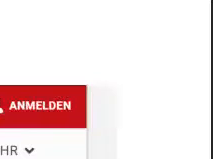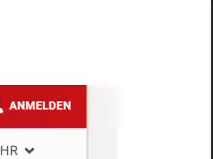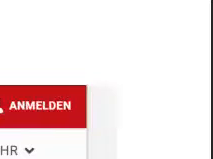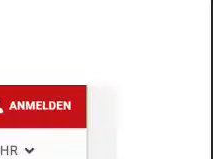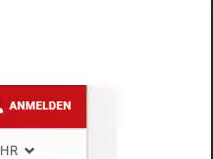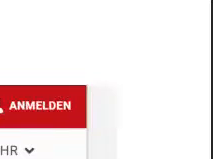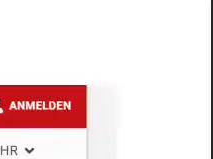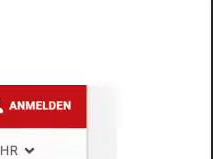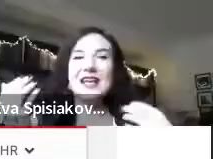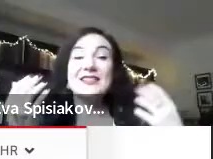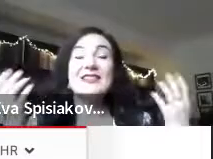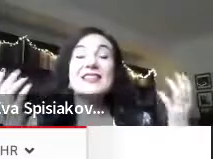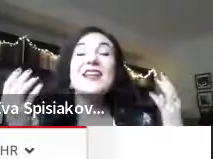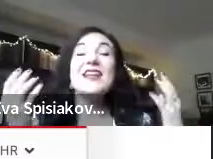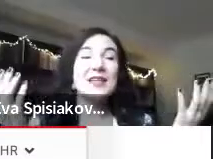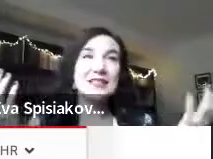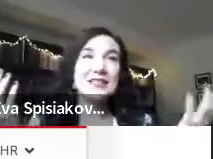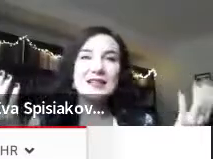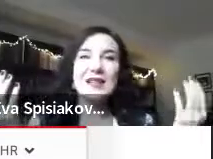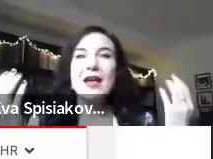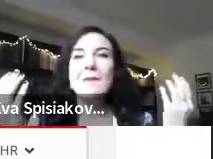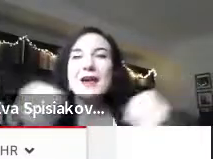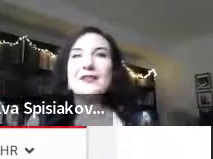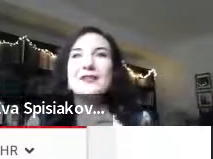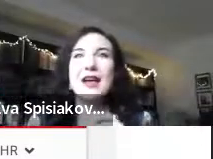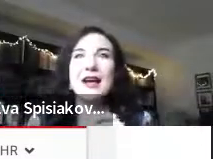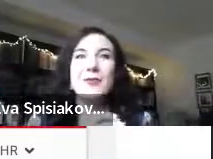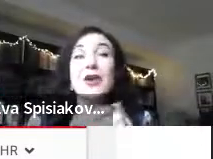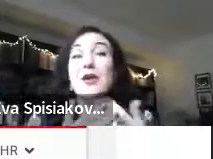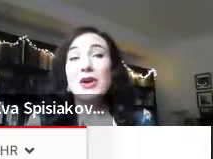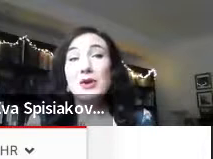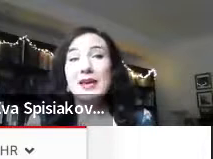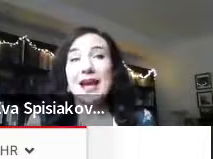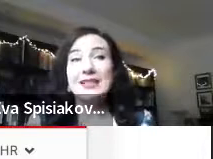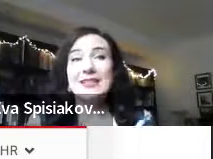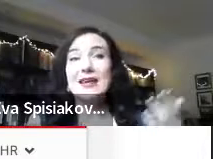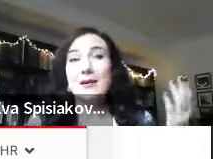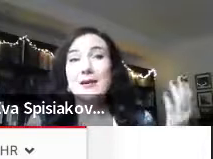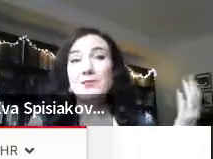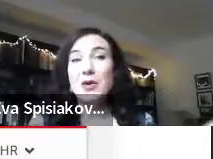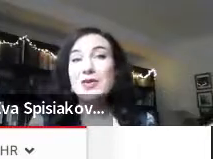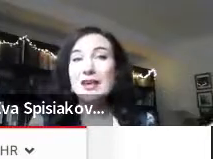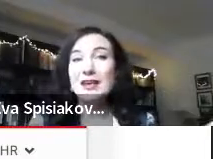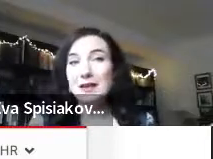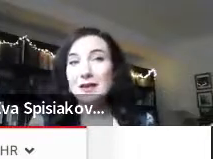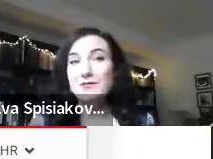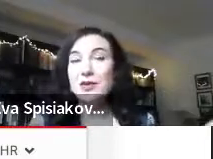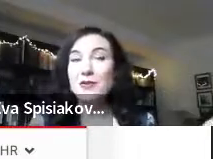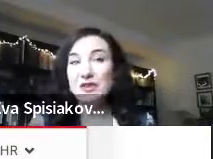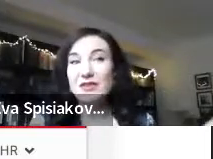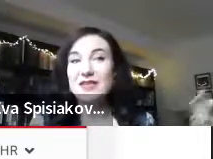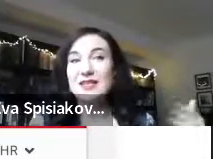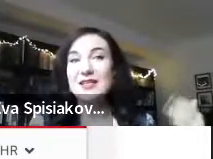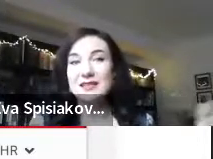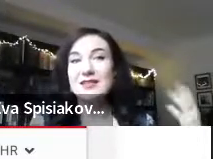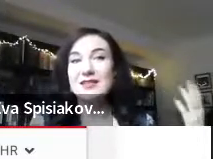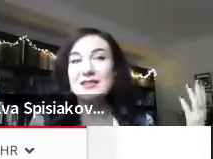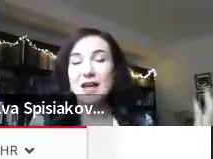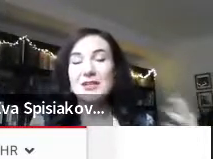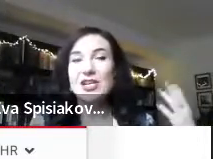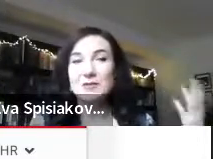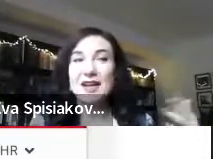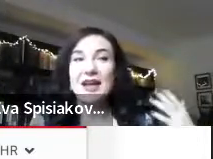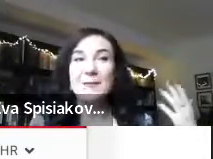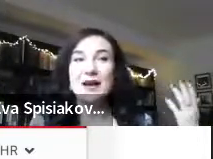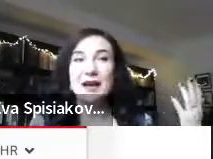we know this isn't such a big deal, but we all know that both in the previous years